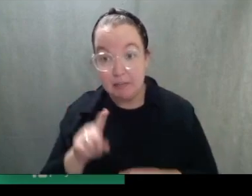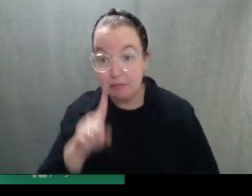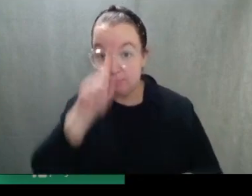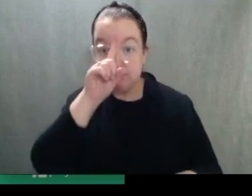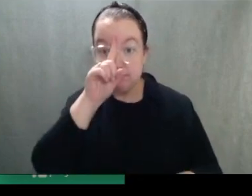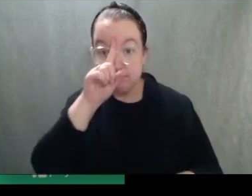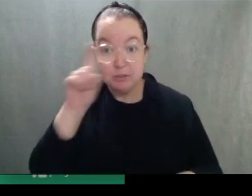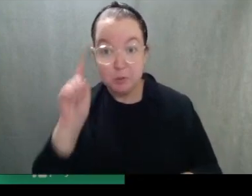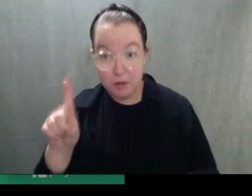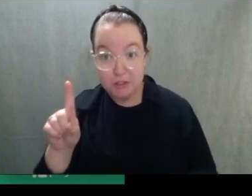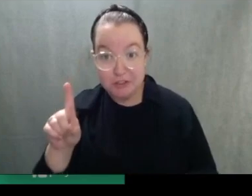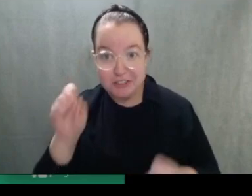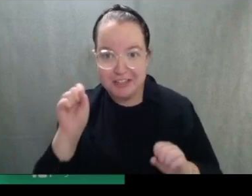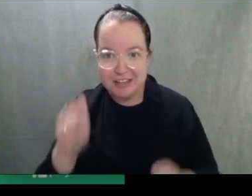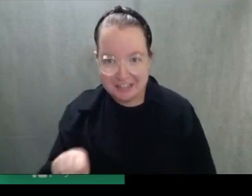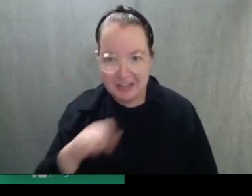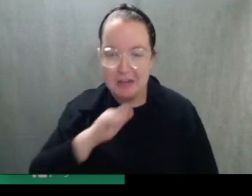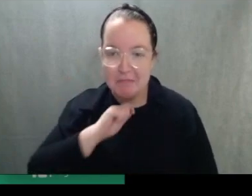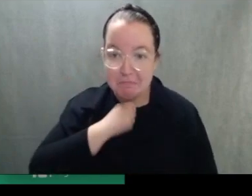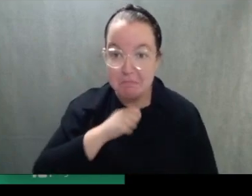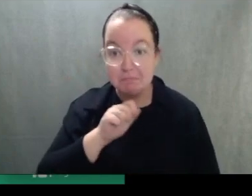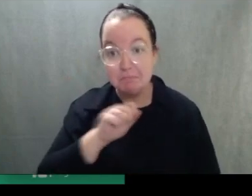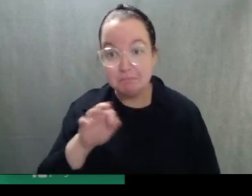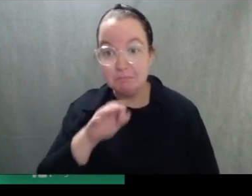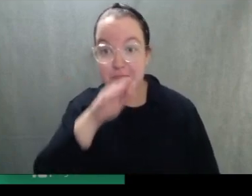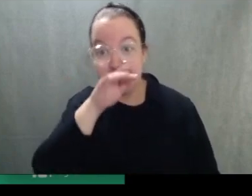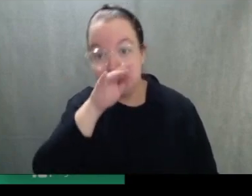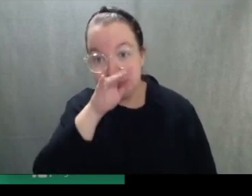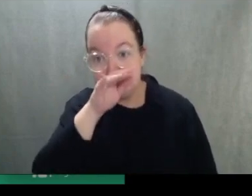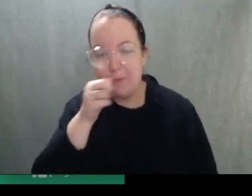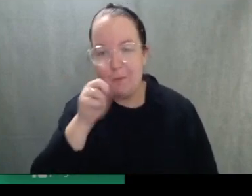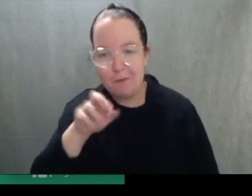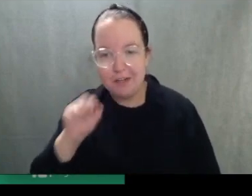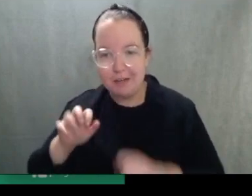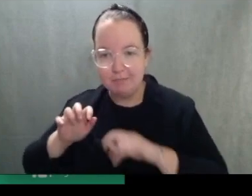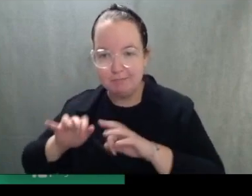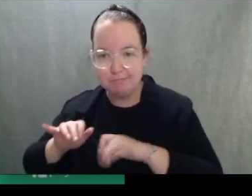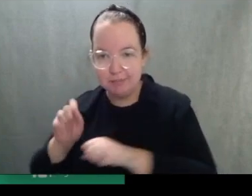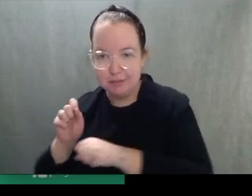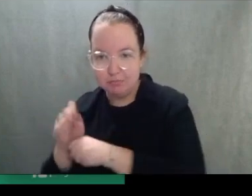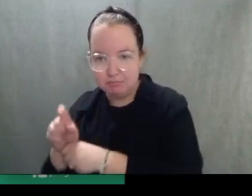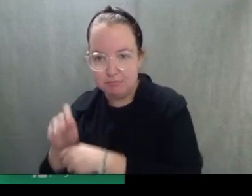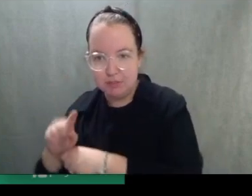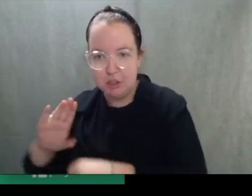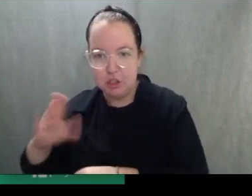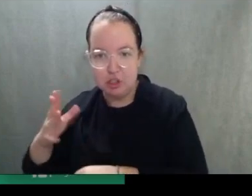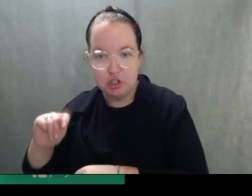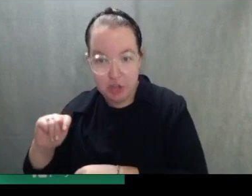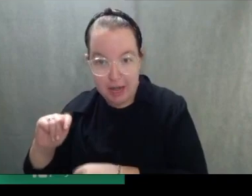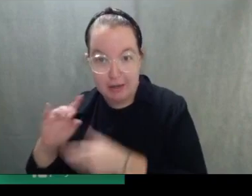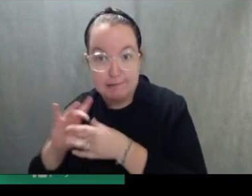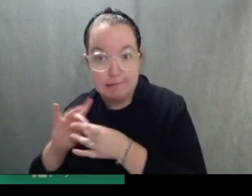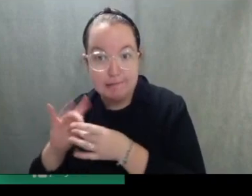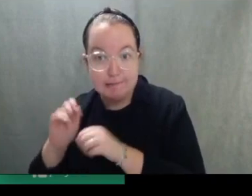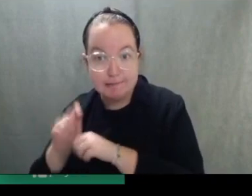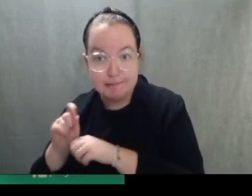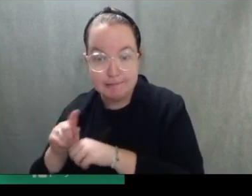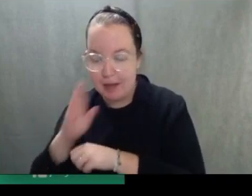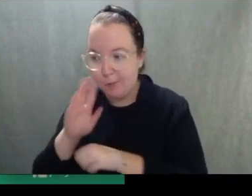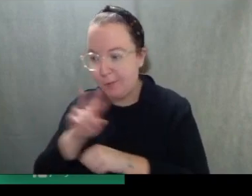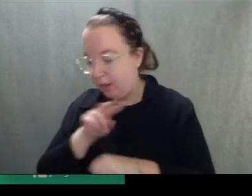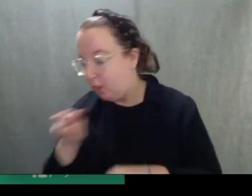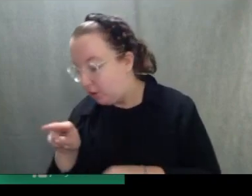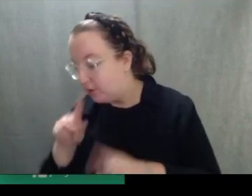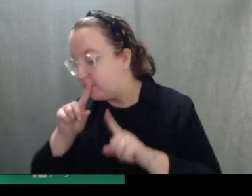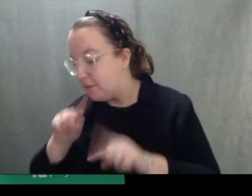point, you can either take yourselves off mute and ask the question, or you can also submit those through the chat, and I'll also be checking there